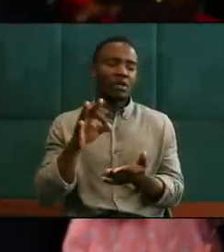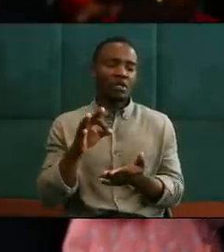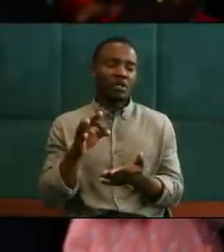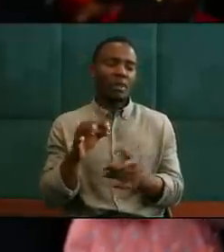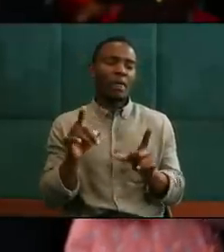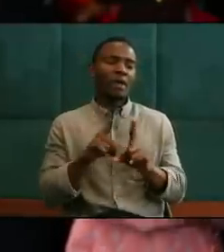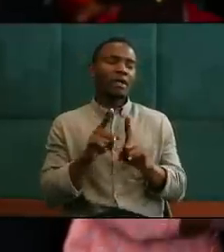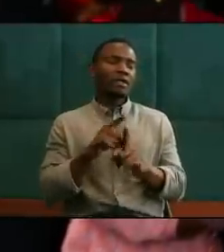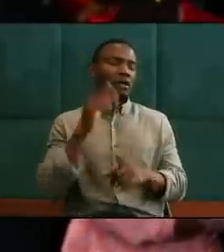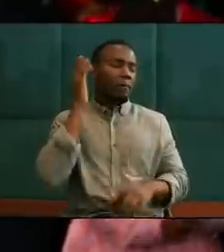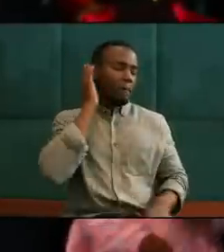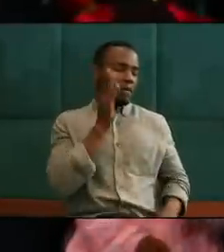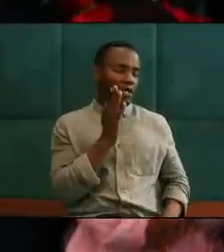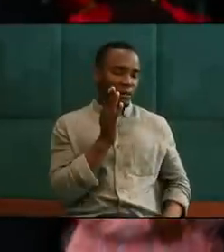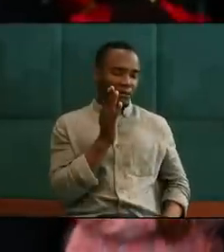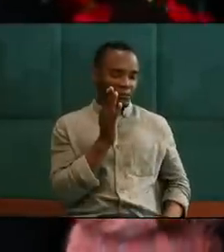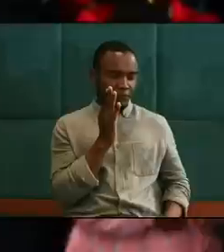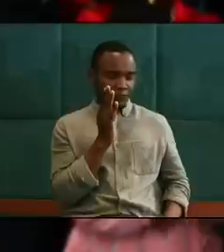Just like of Peter,